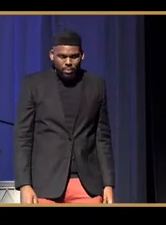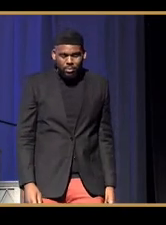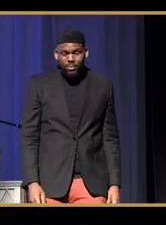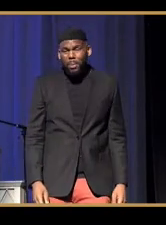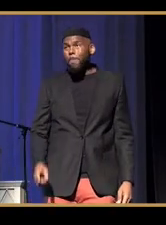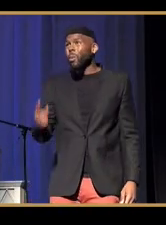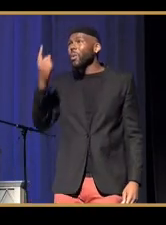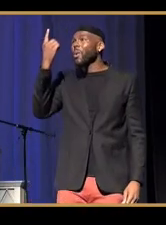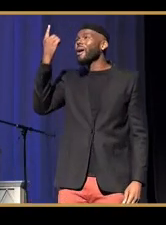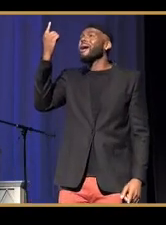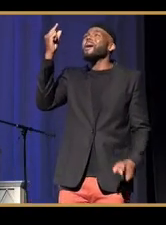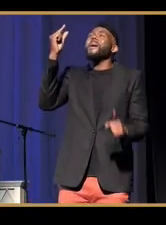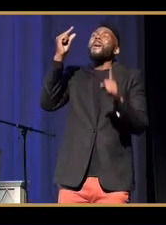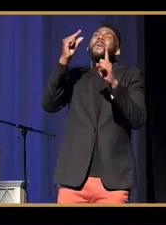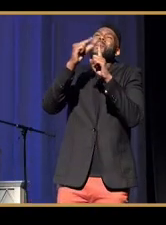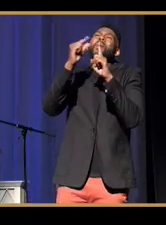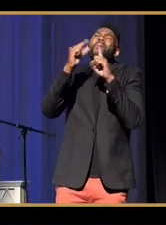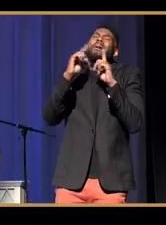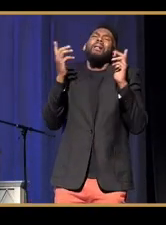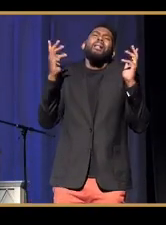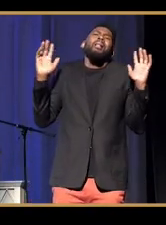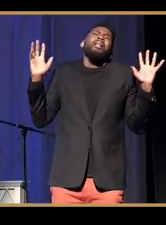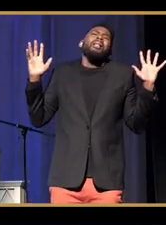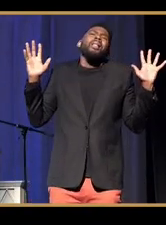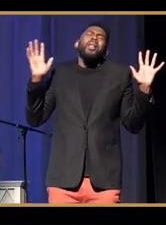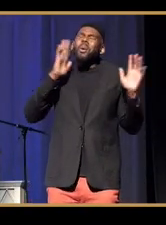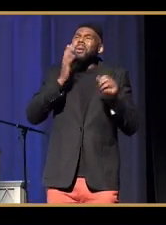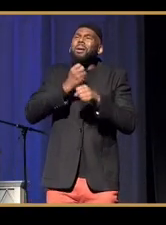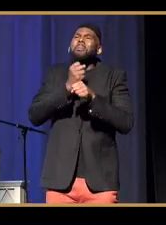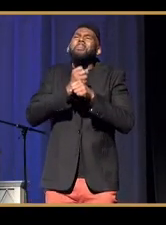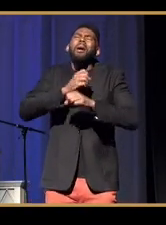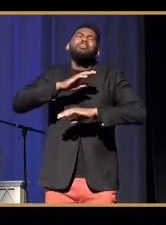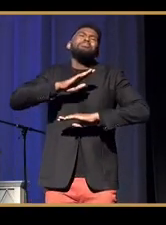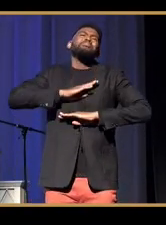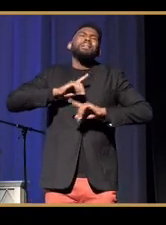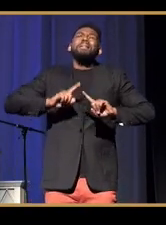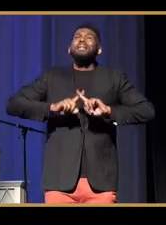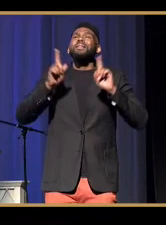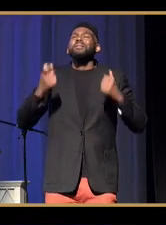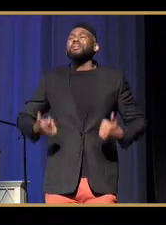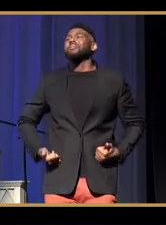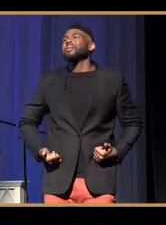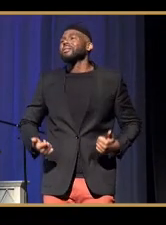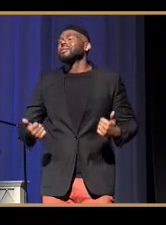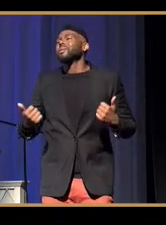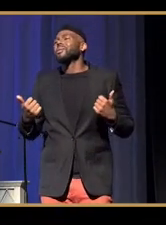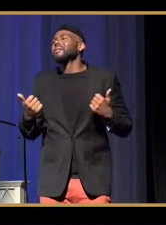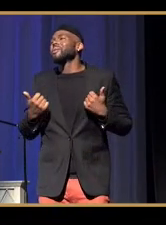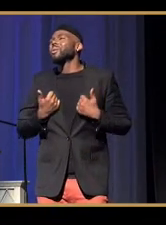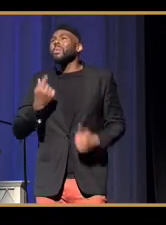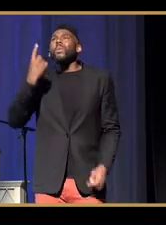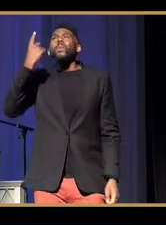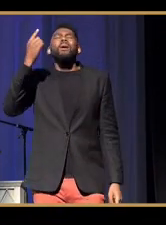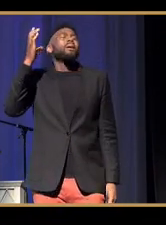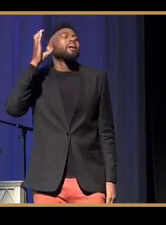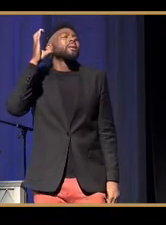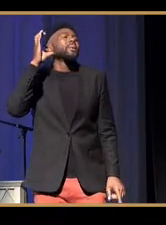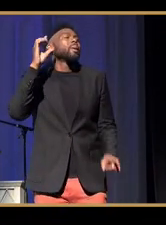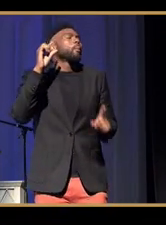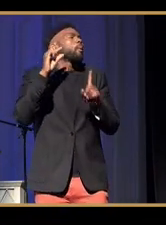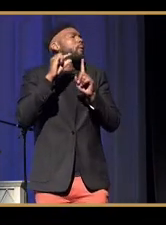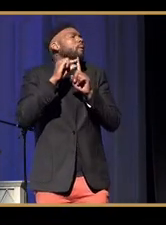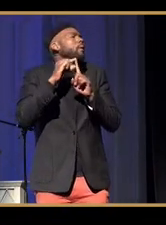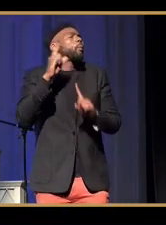It's just one word can make a difference in what I do and need to hear.